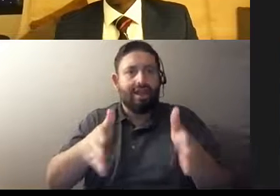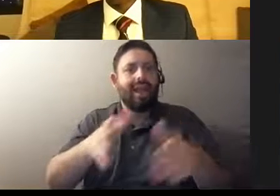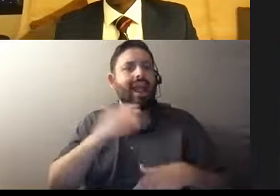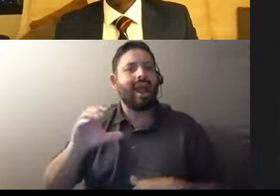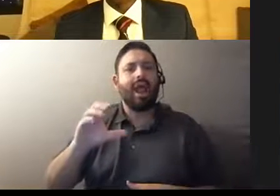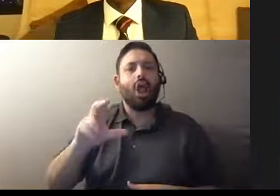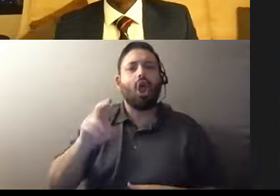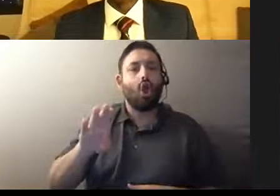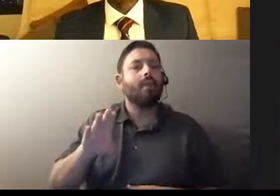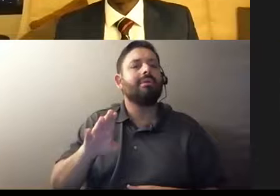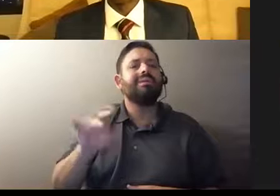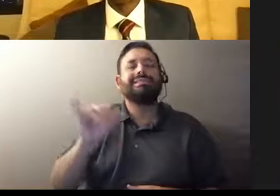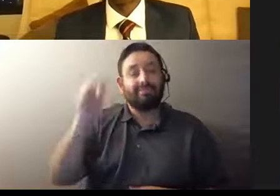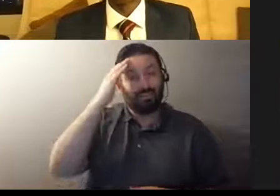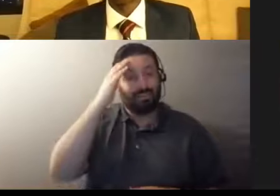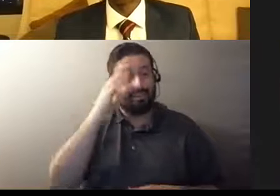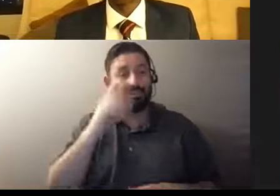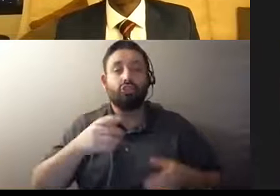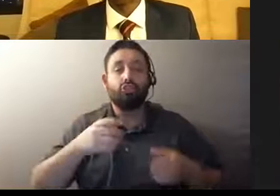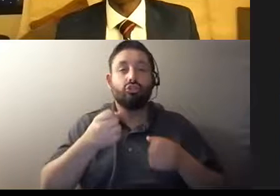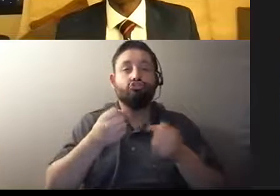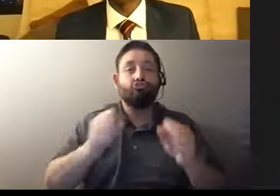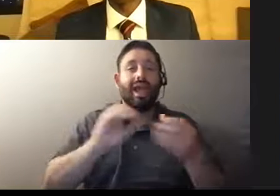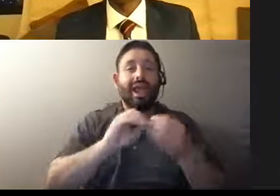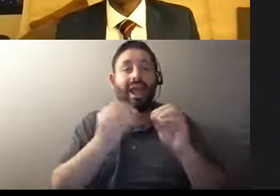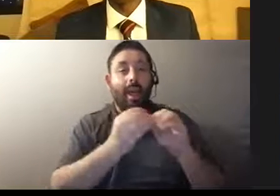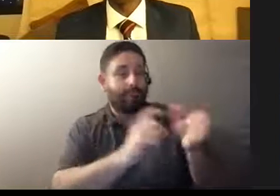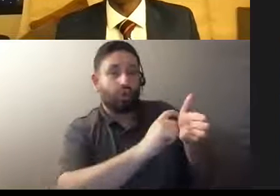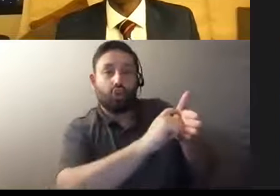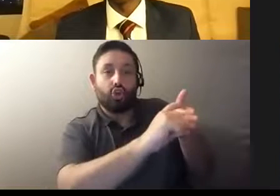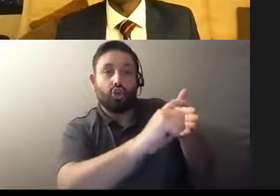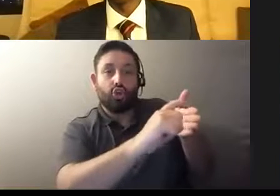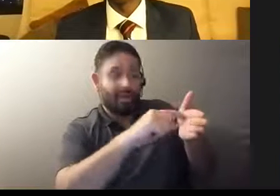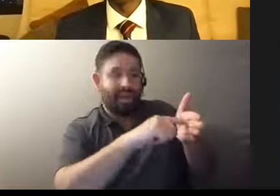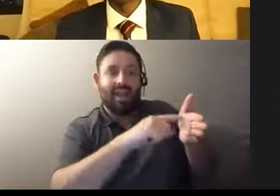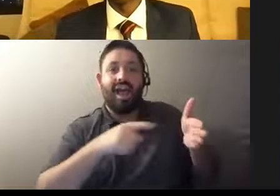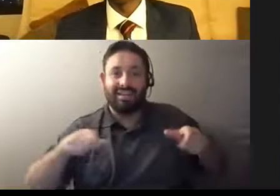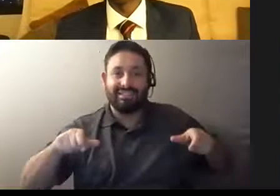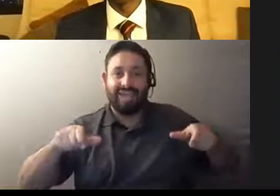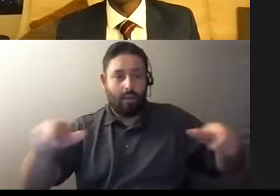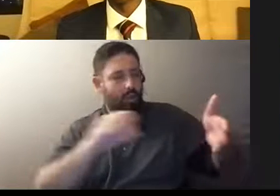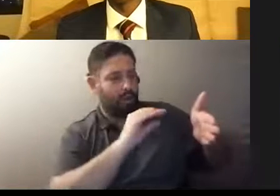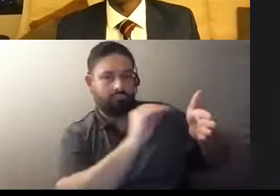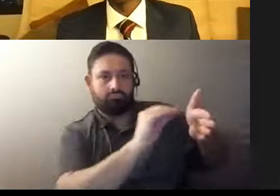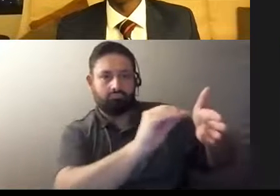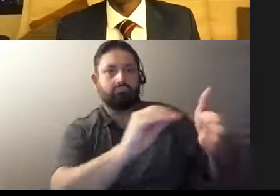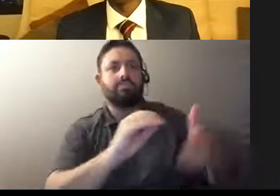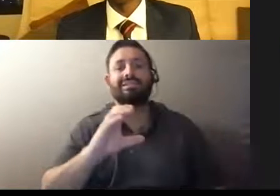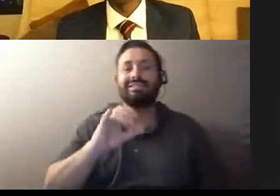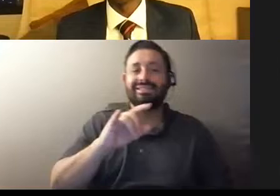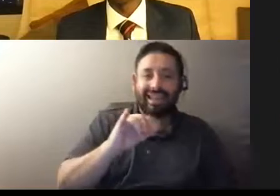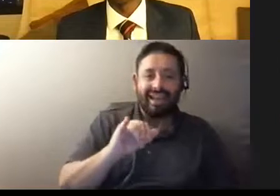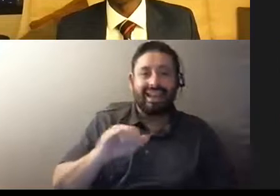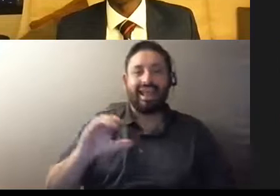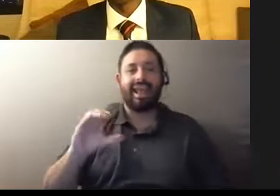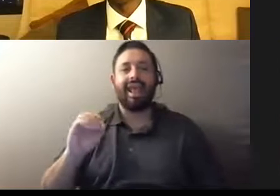street numbers on the sidewalk. So part of that strategy will be through the city, county, and then through federal dollars to get